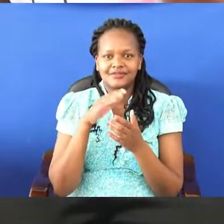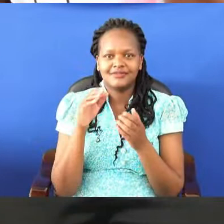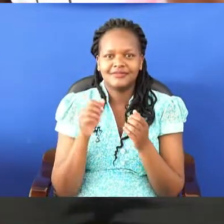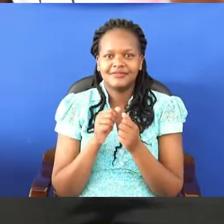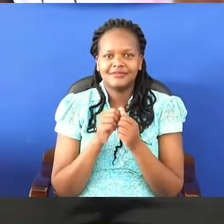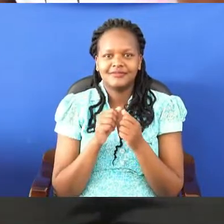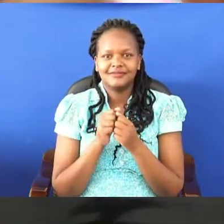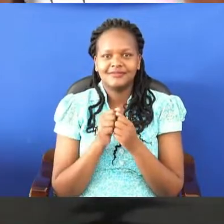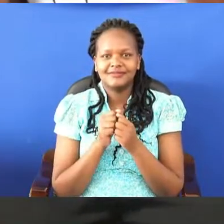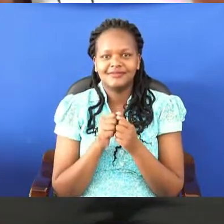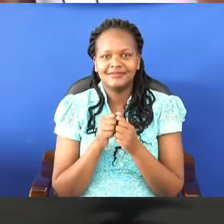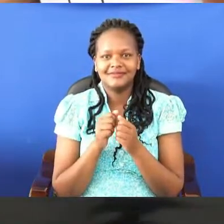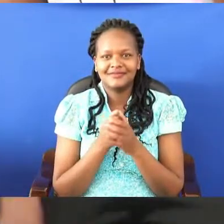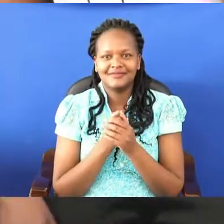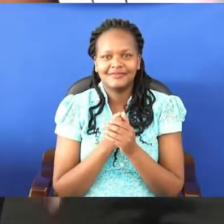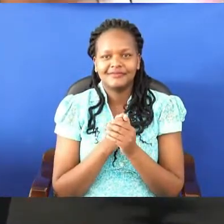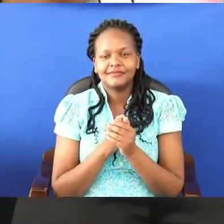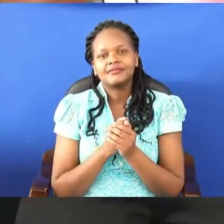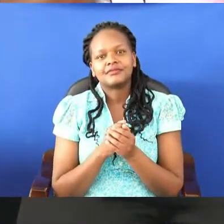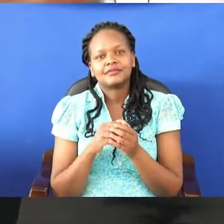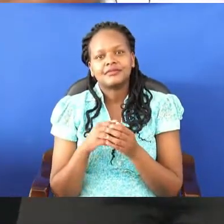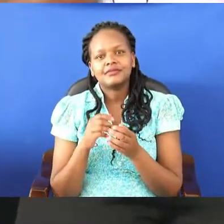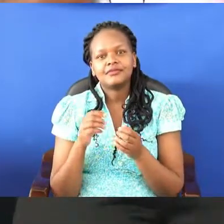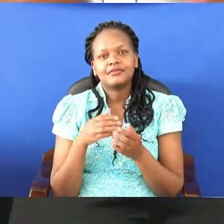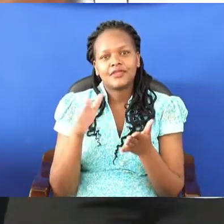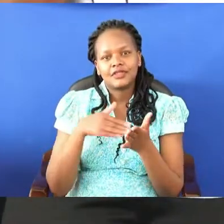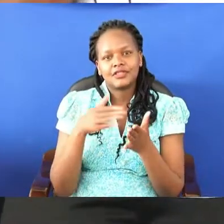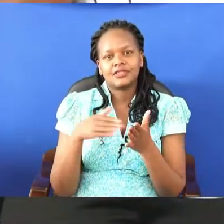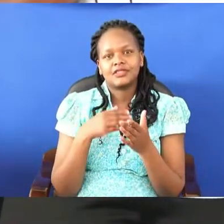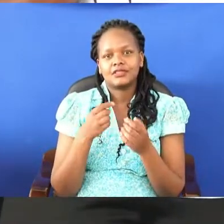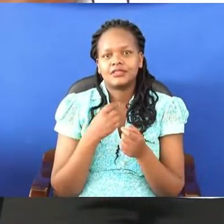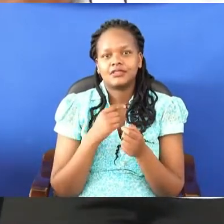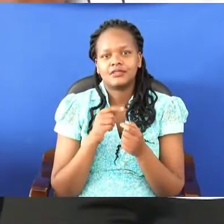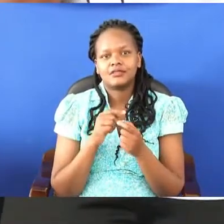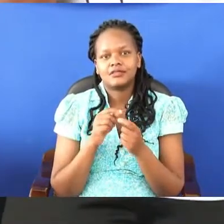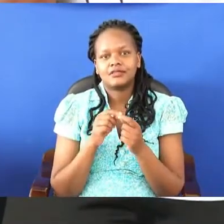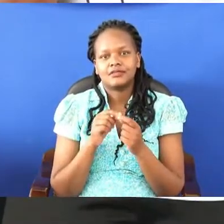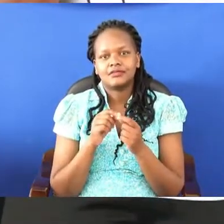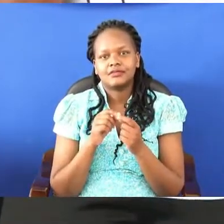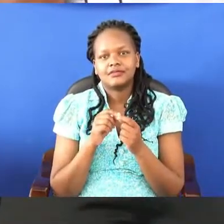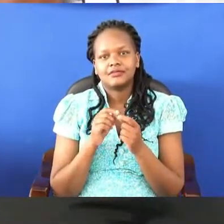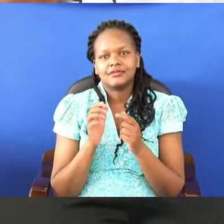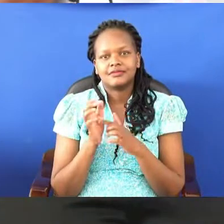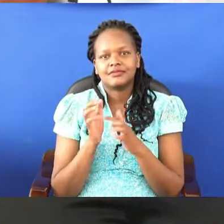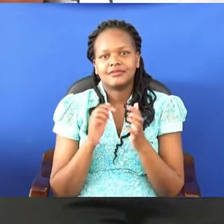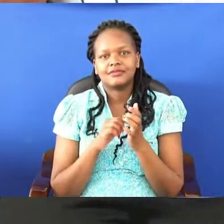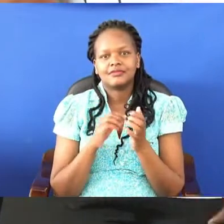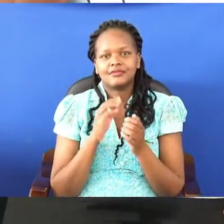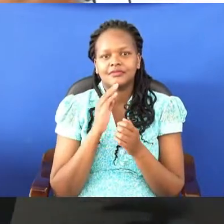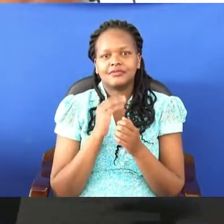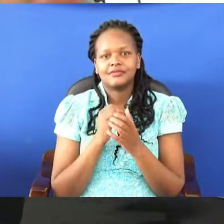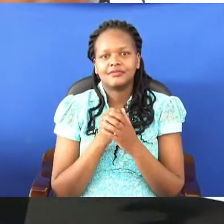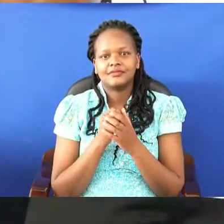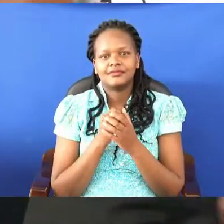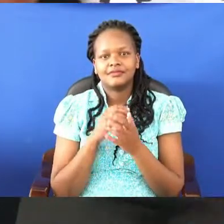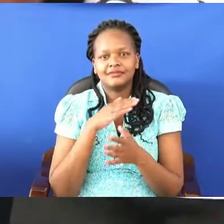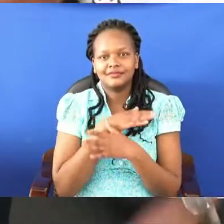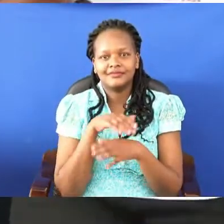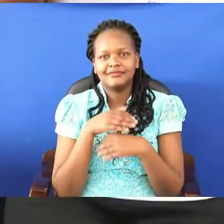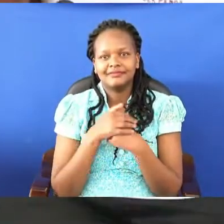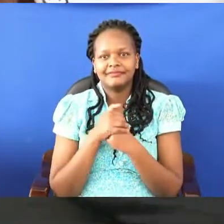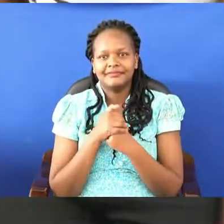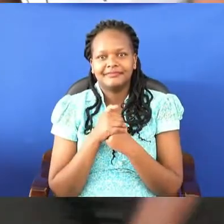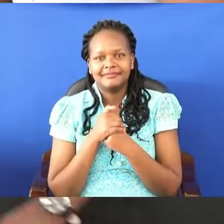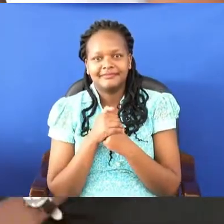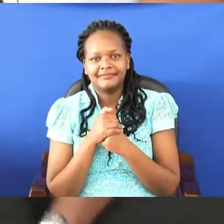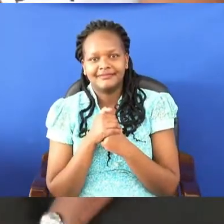time of the day. And we're going to sing this song, which talks about Jesus being our friend at all times. All